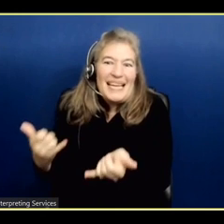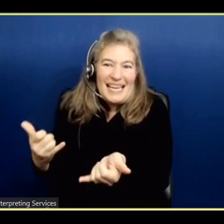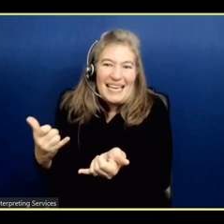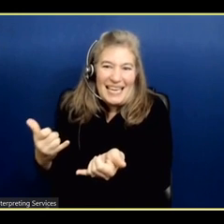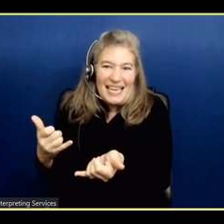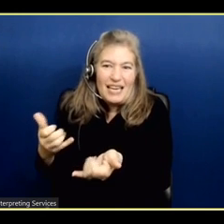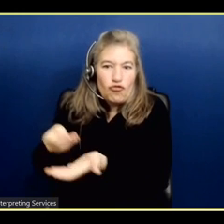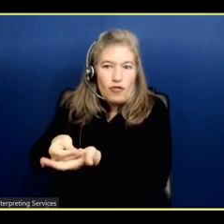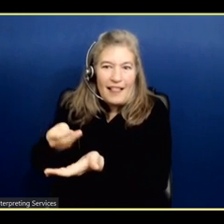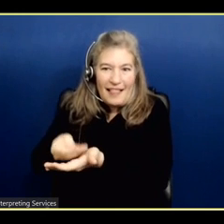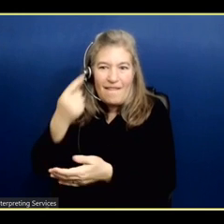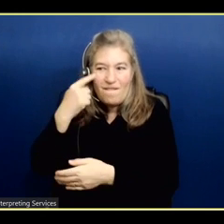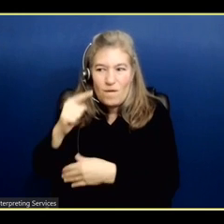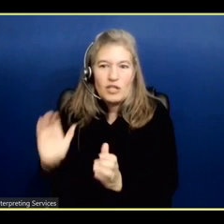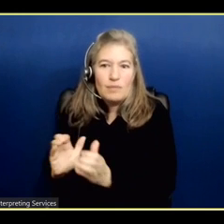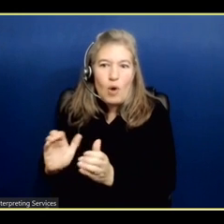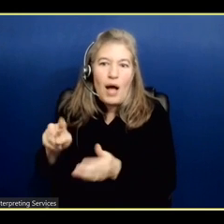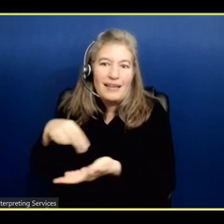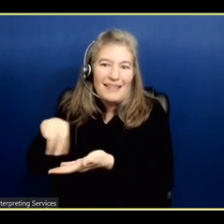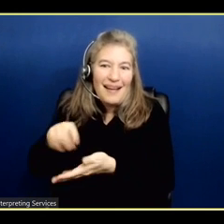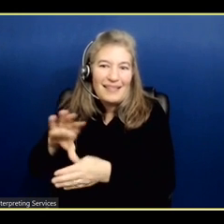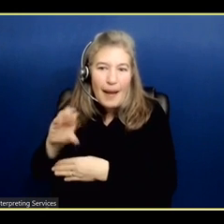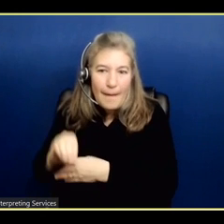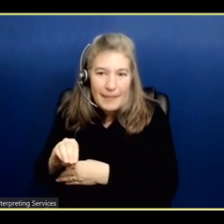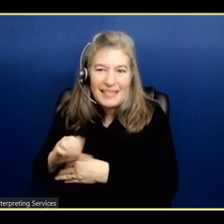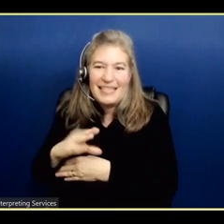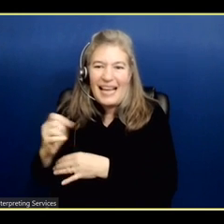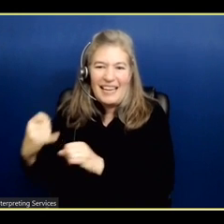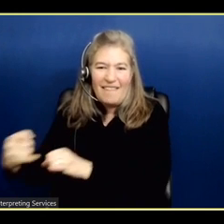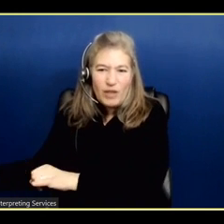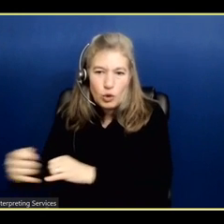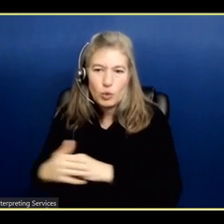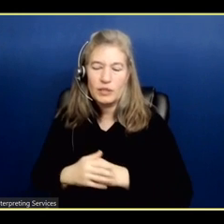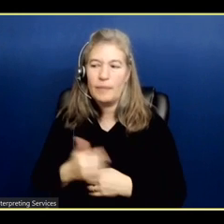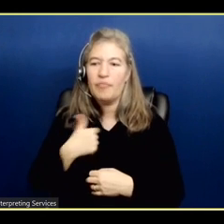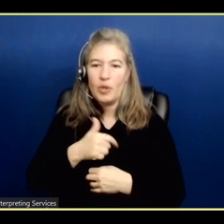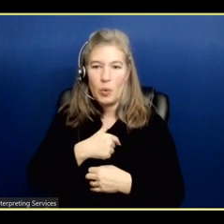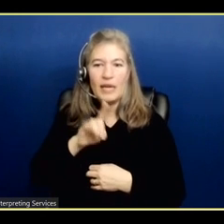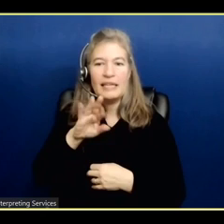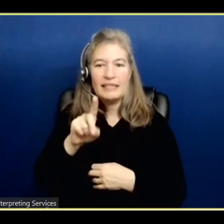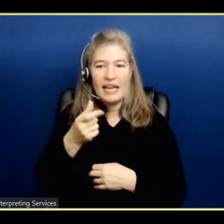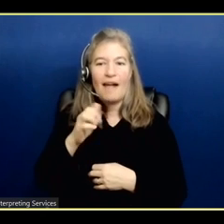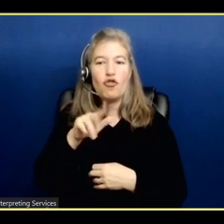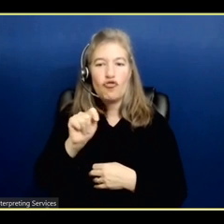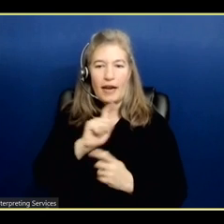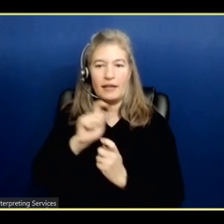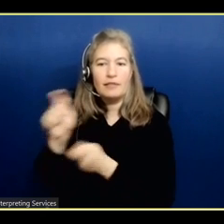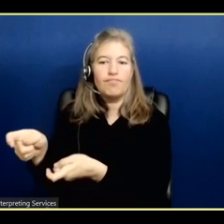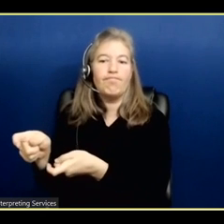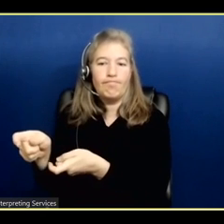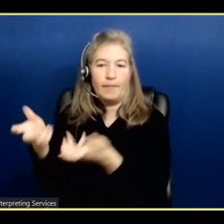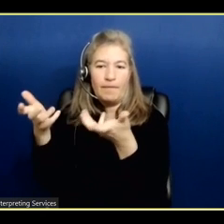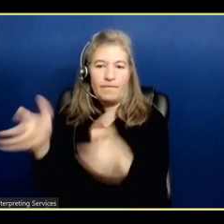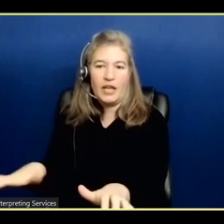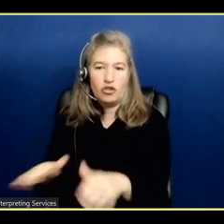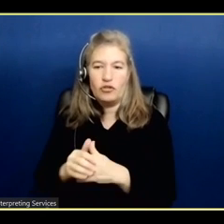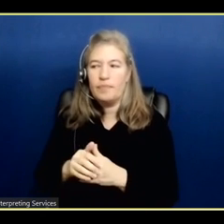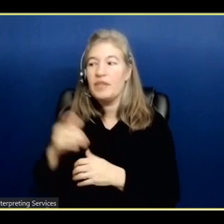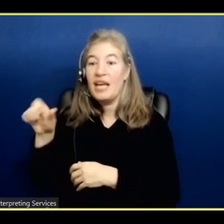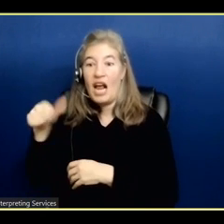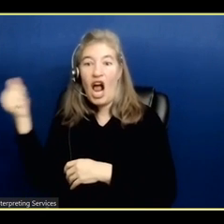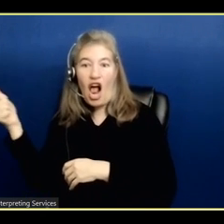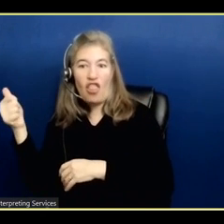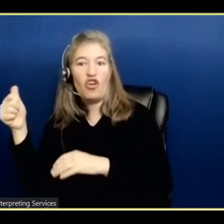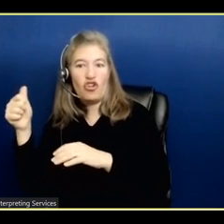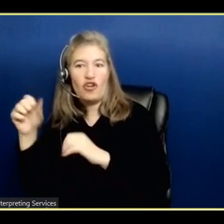dance companies. We have made a grant to them already, and I know a couple other foundations have as well. They're trying to